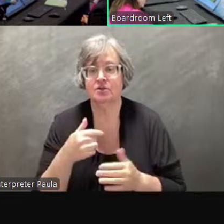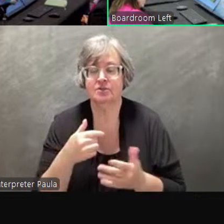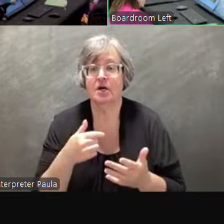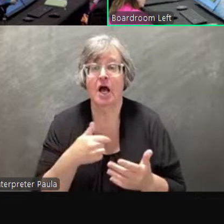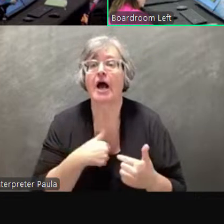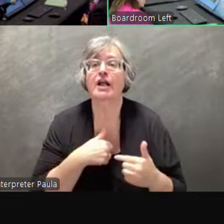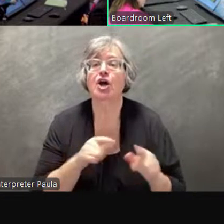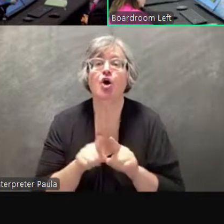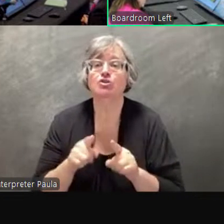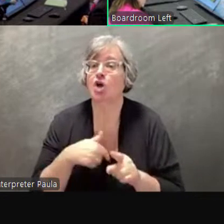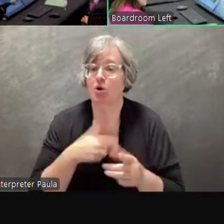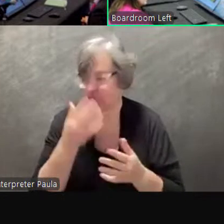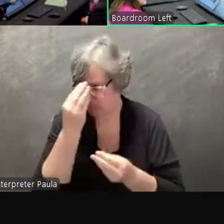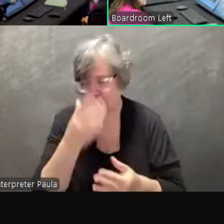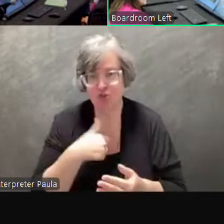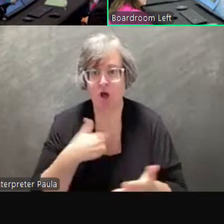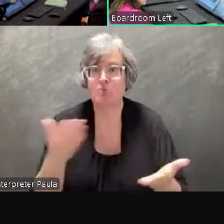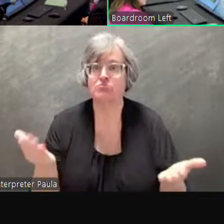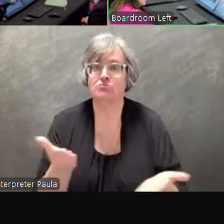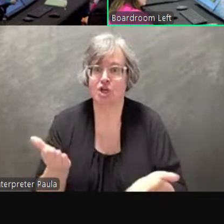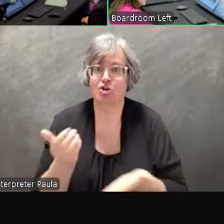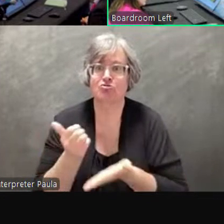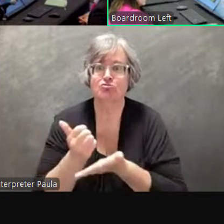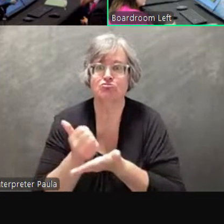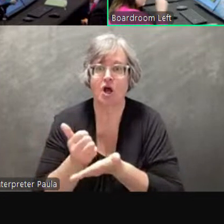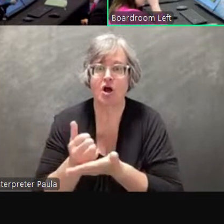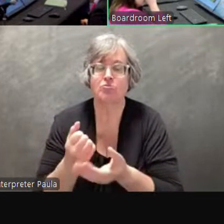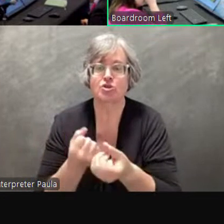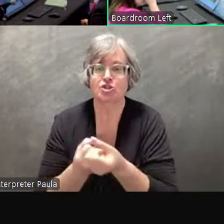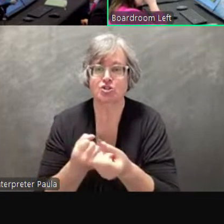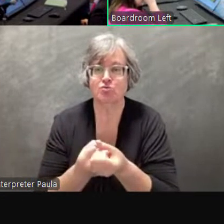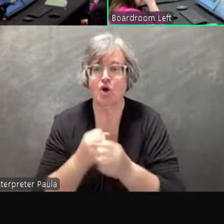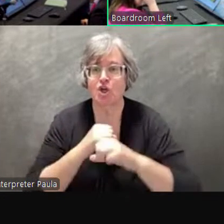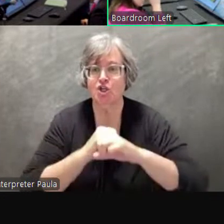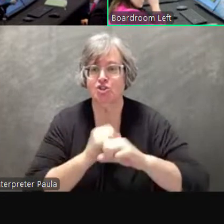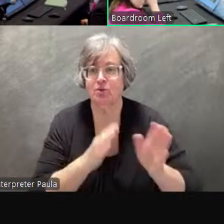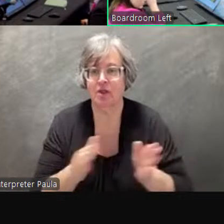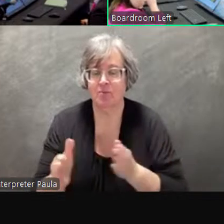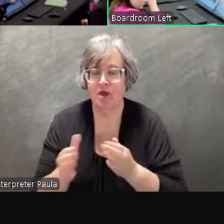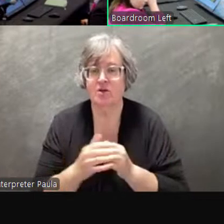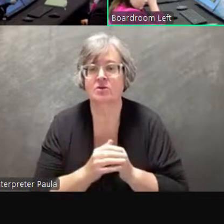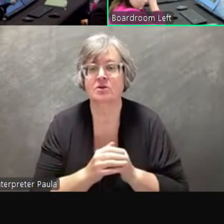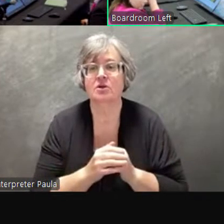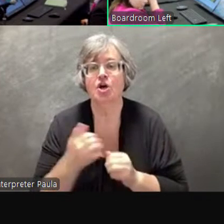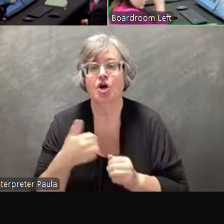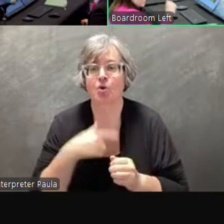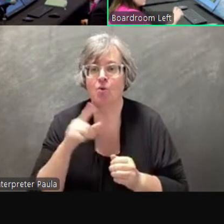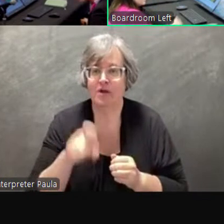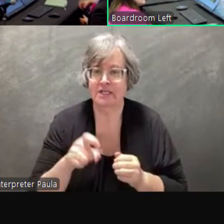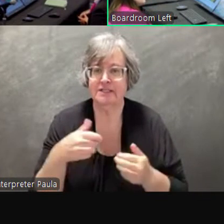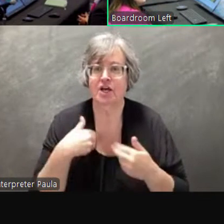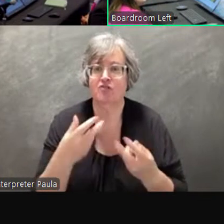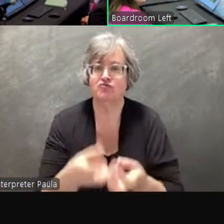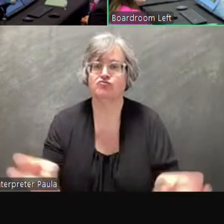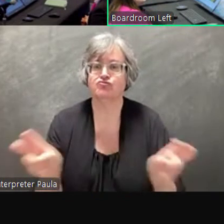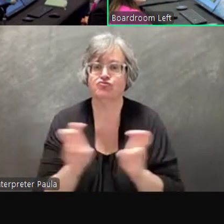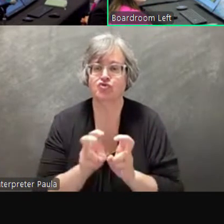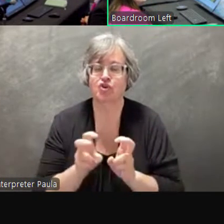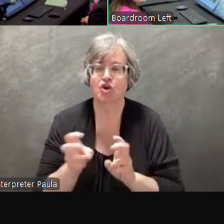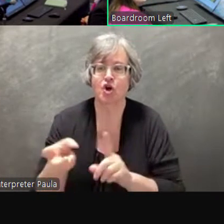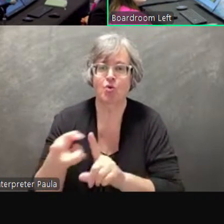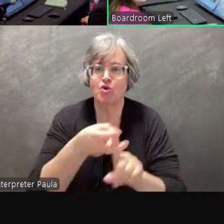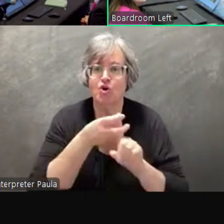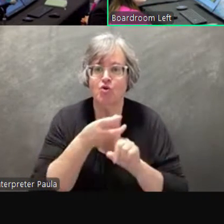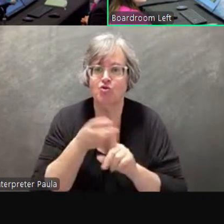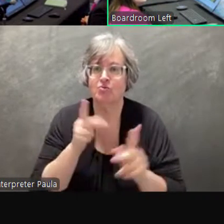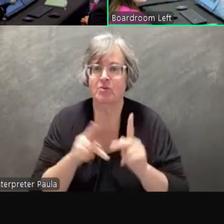course, available to support that security plan process, build the table that we need to build, recruit the partners that we need to